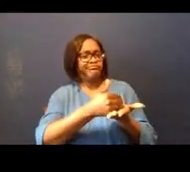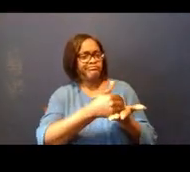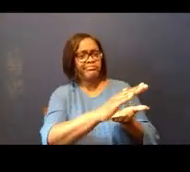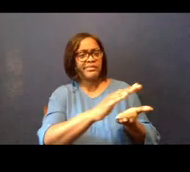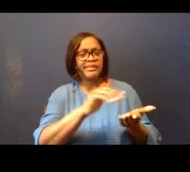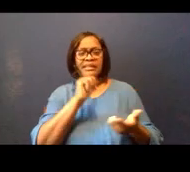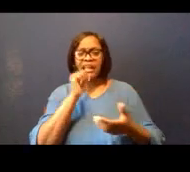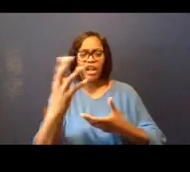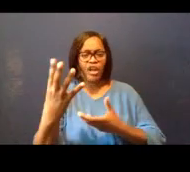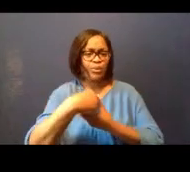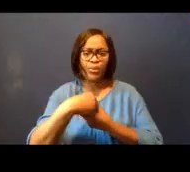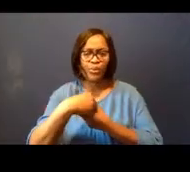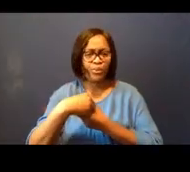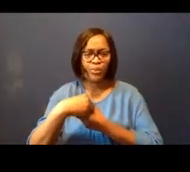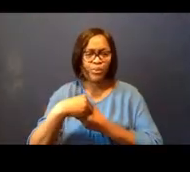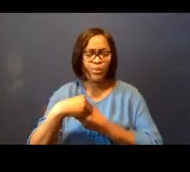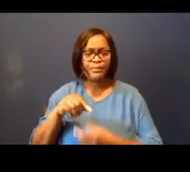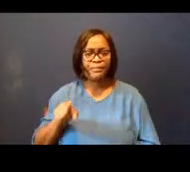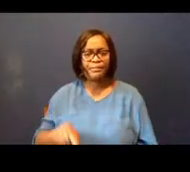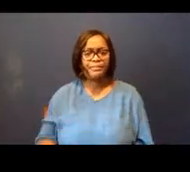category of being